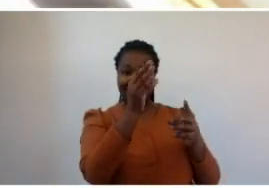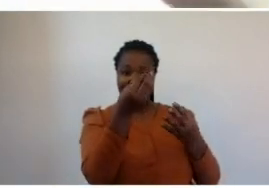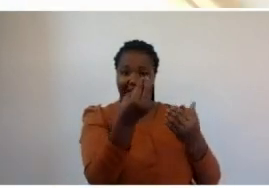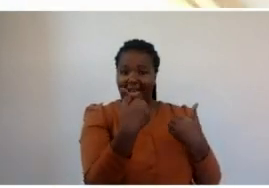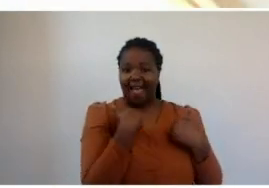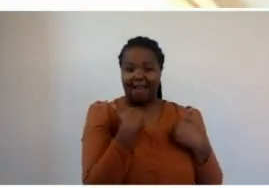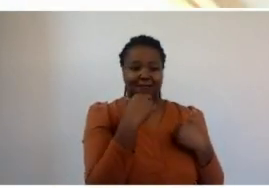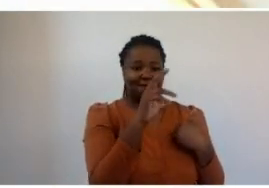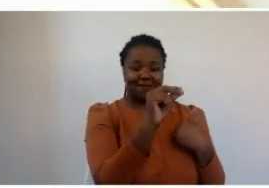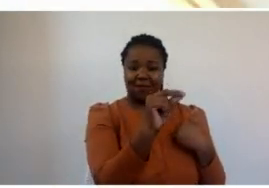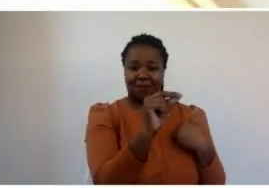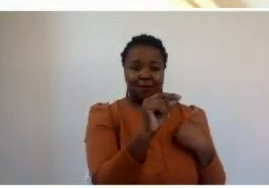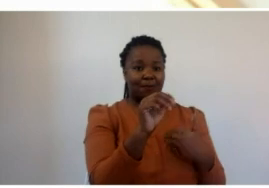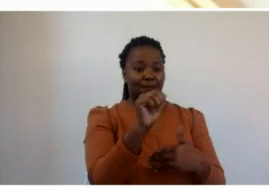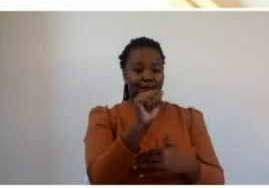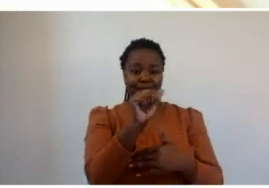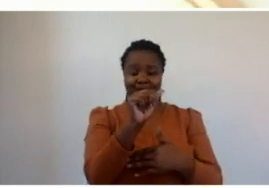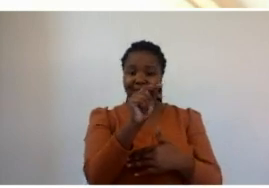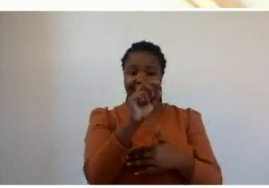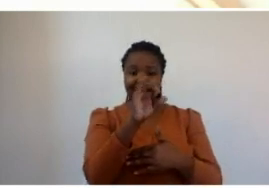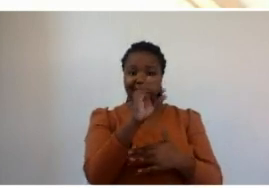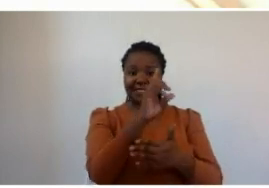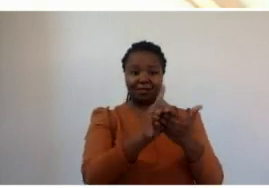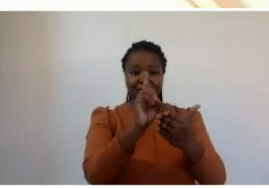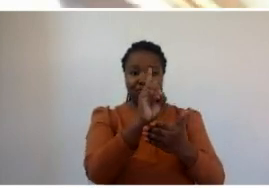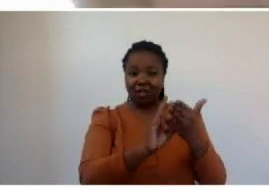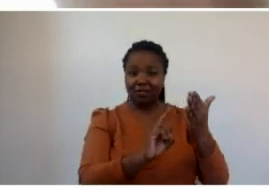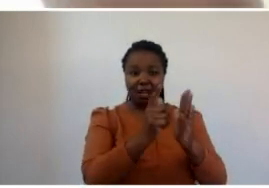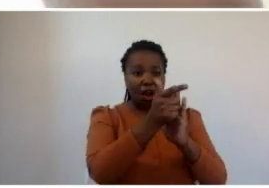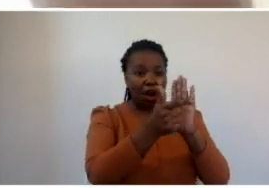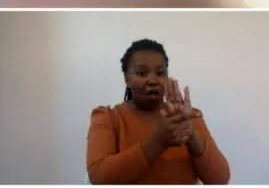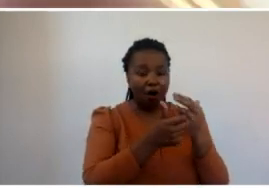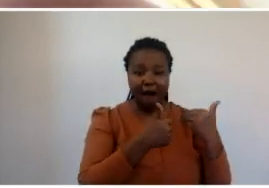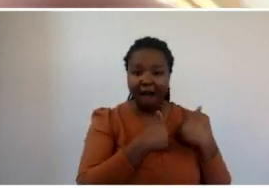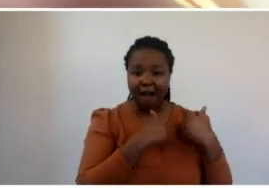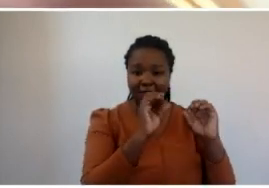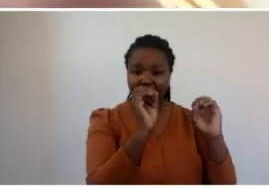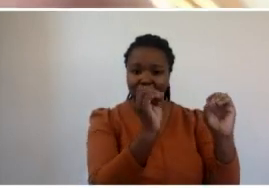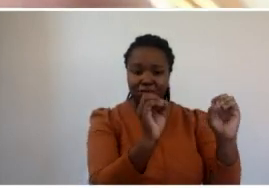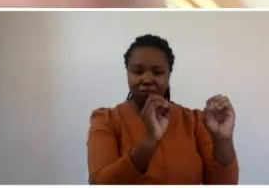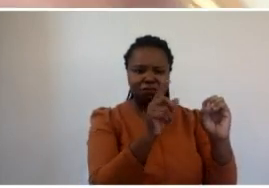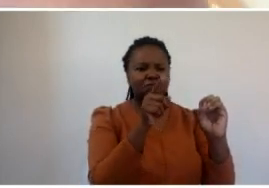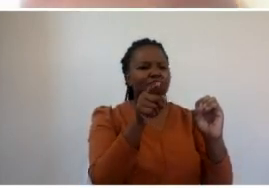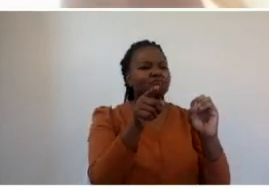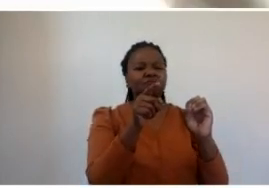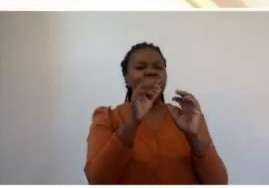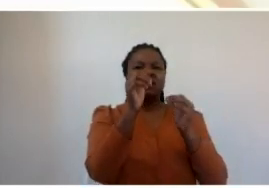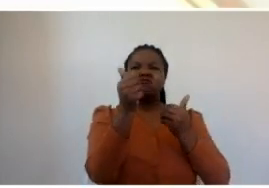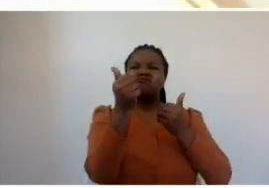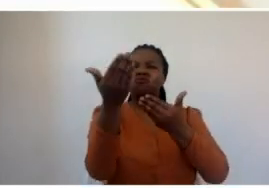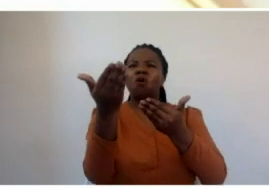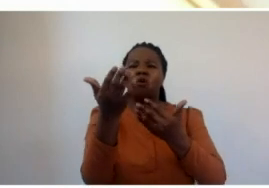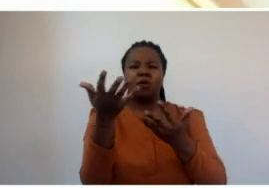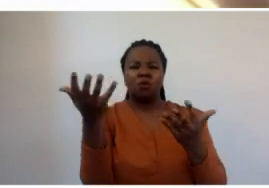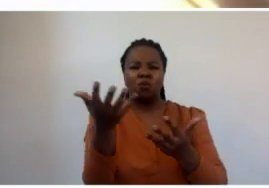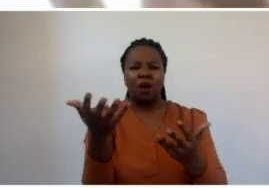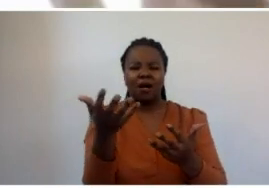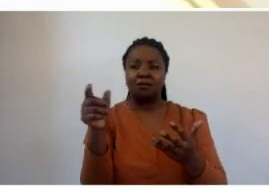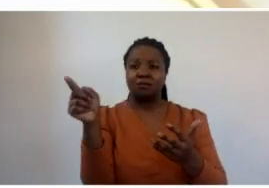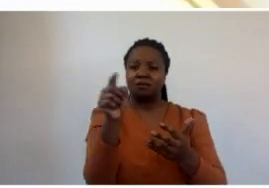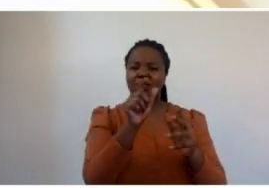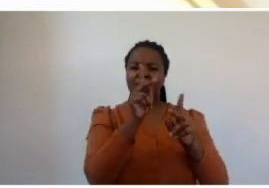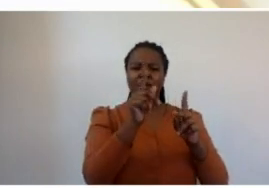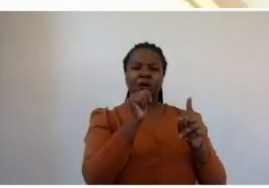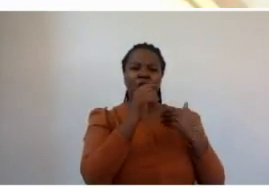anti-discrimination legislation doesn't exist. What would you recommend for people who are working with low income and lower middle